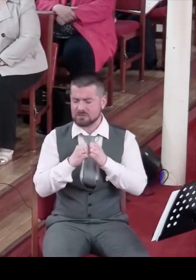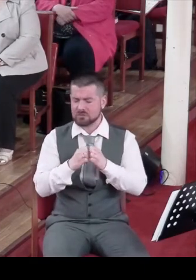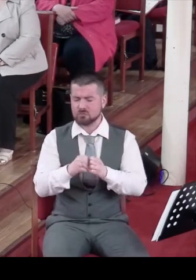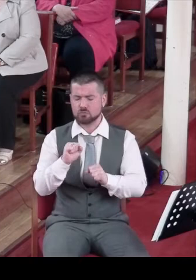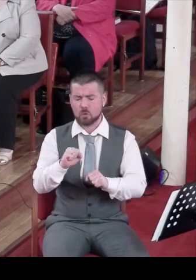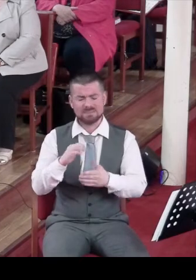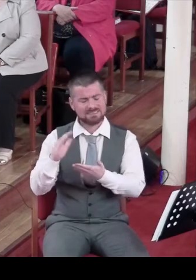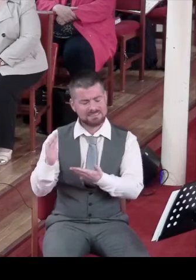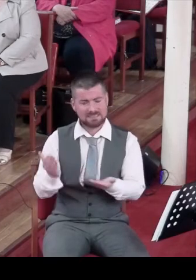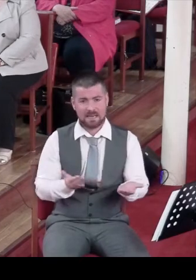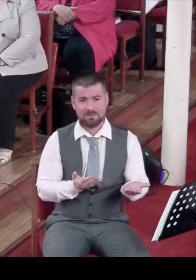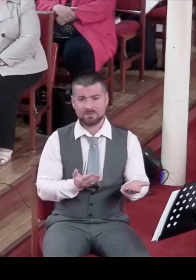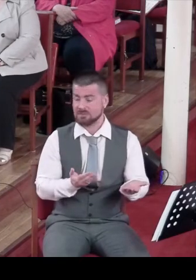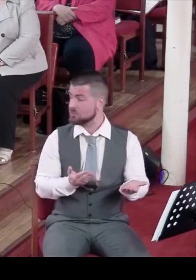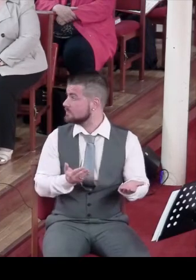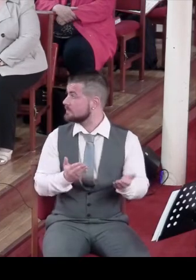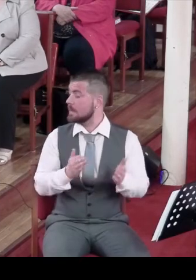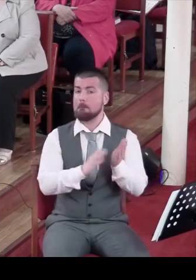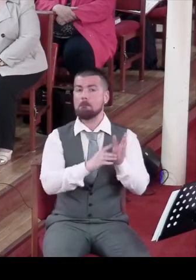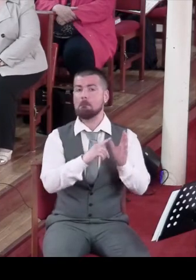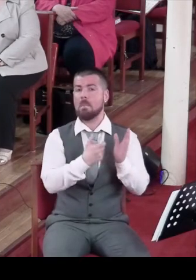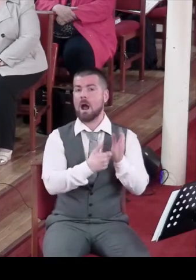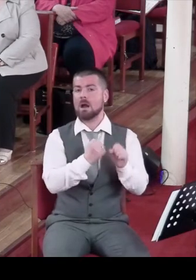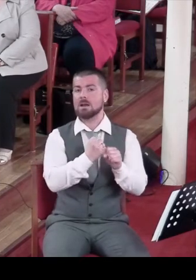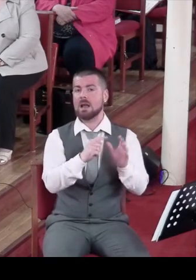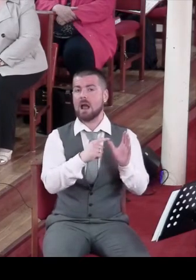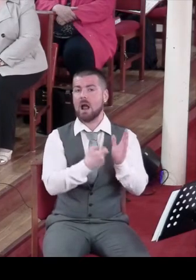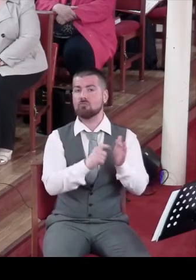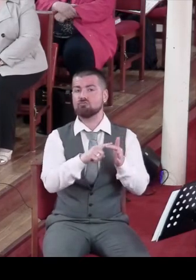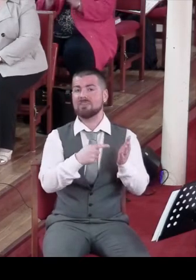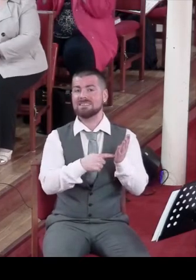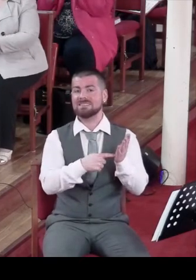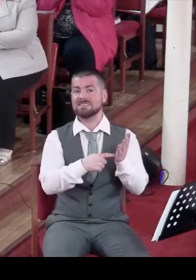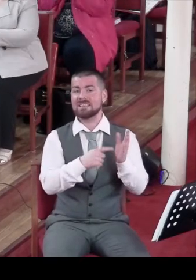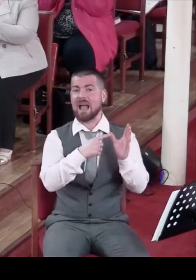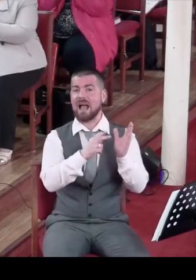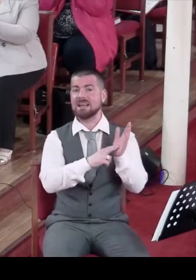dedicated service. So, Margaret Anderson, a wee round of applause.